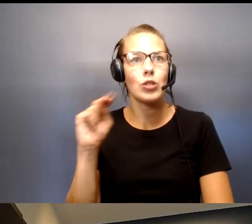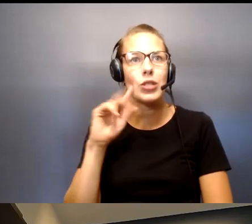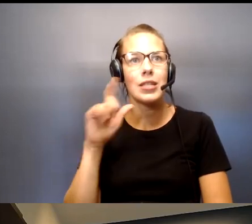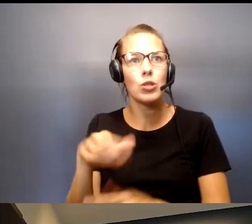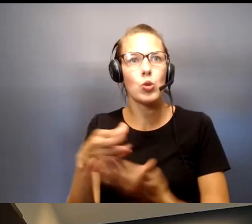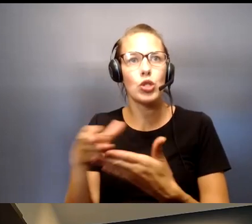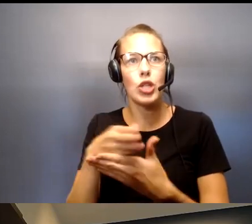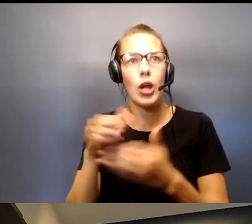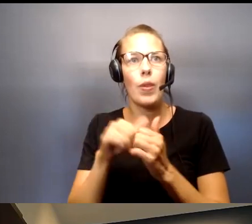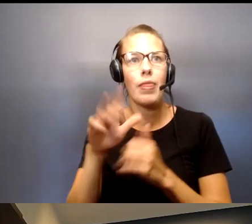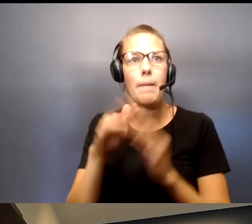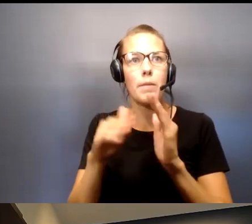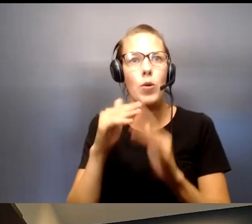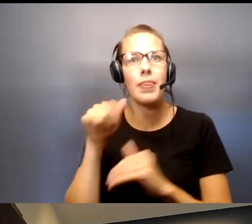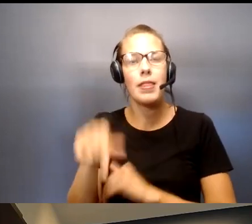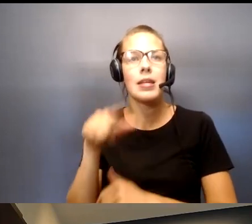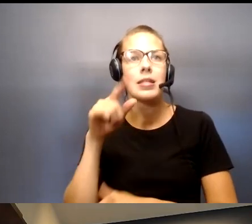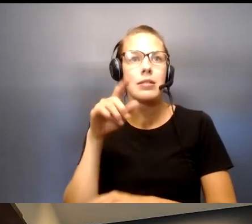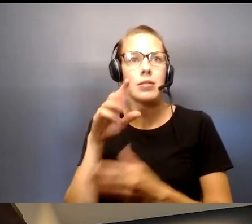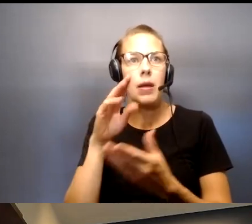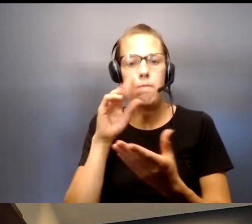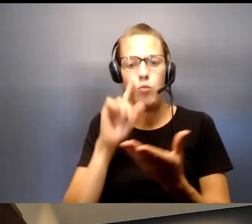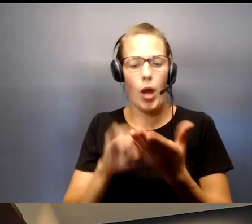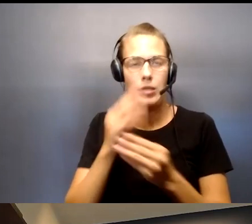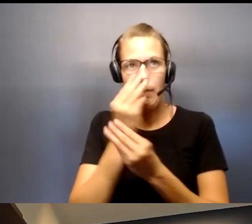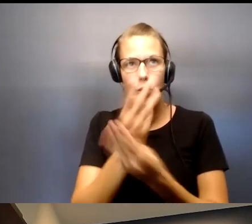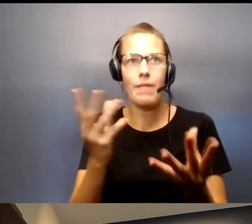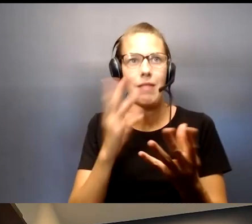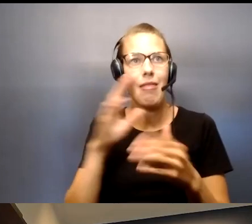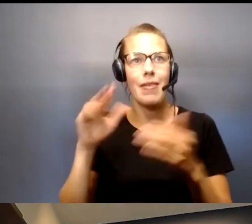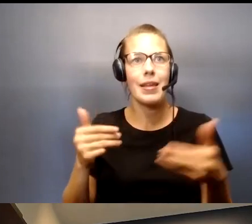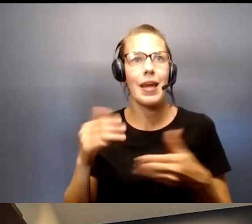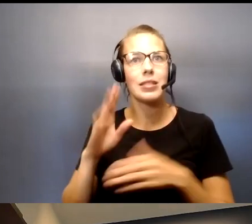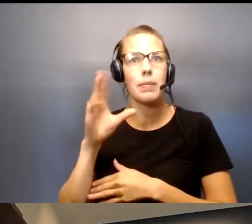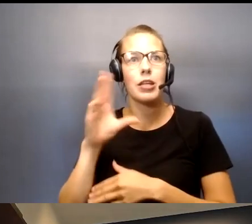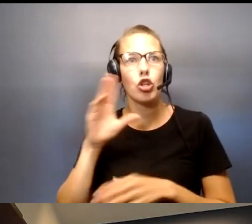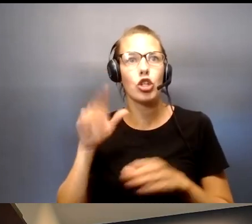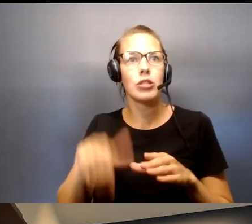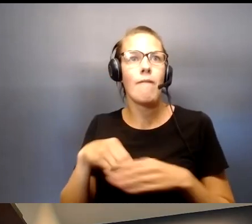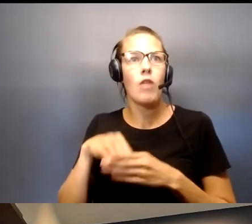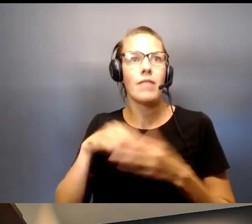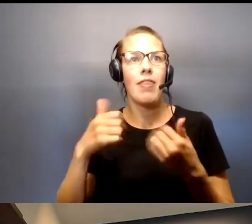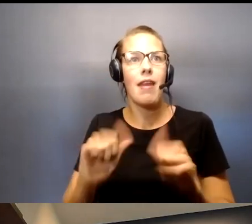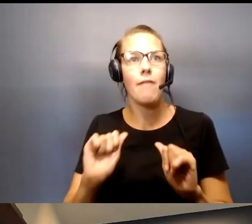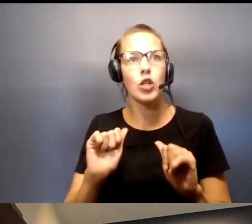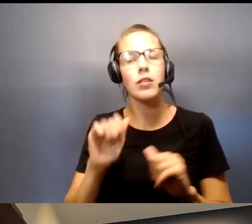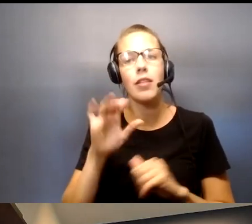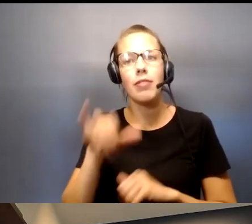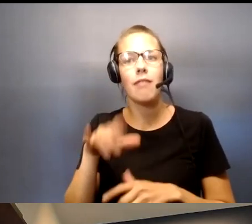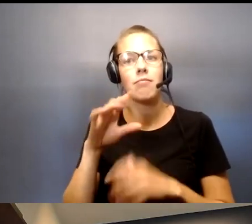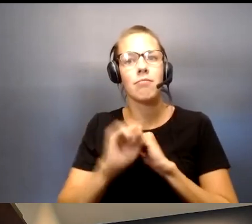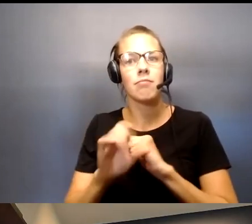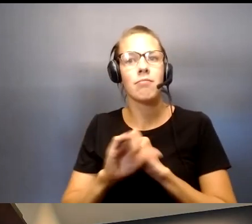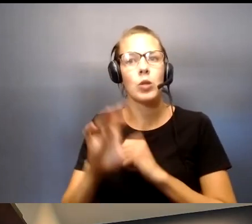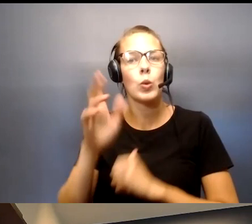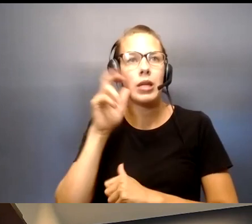with the community. These press briefings and the guest speakers are a part of that effort, as is the campaign that you'll